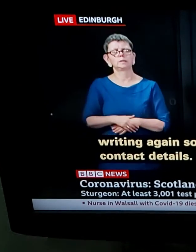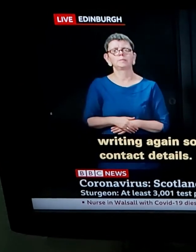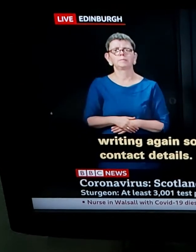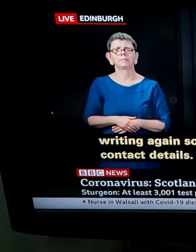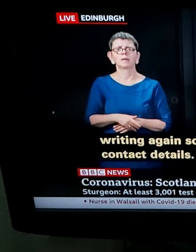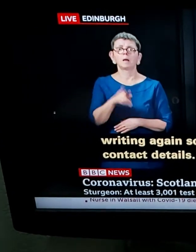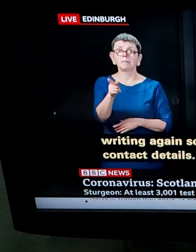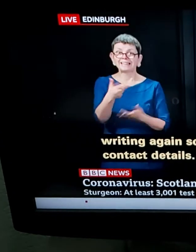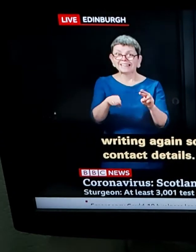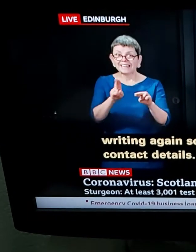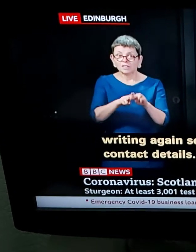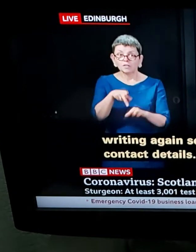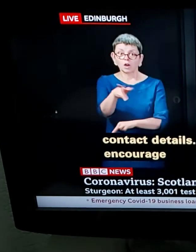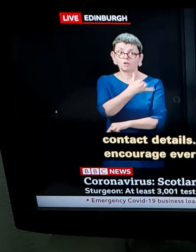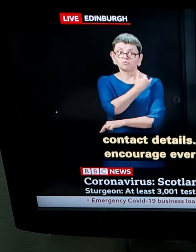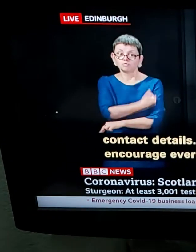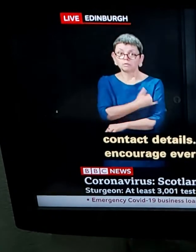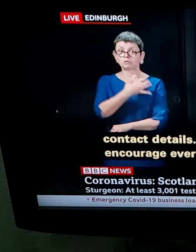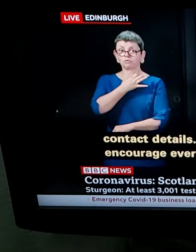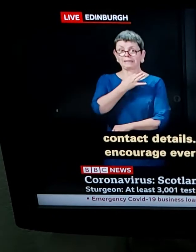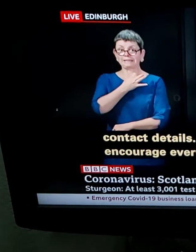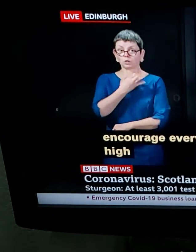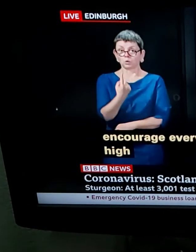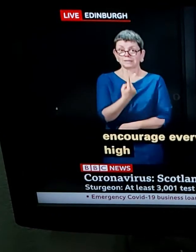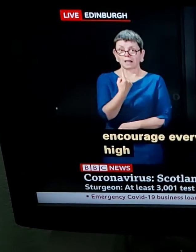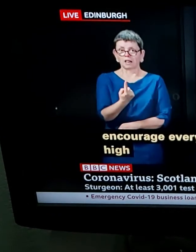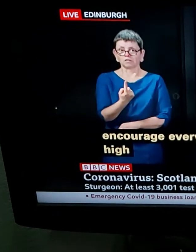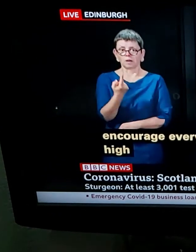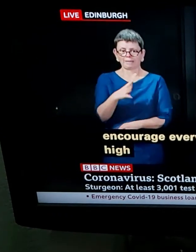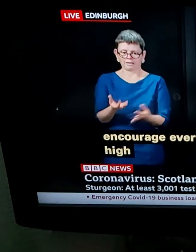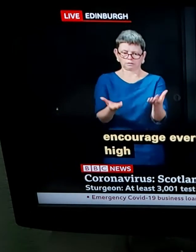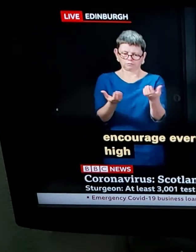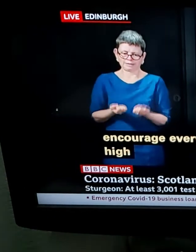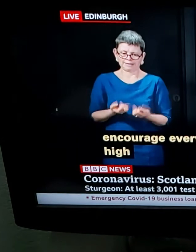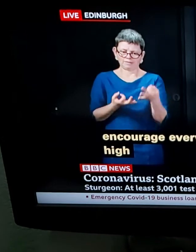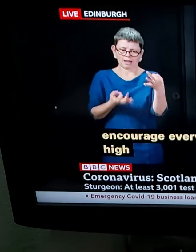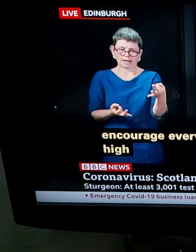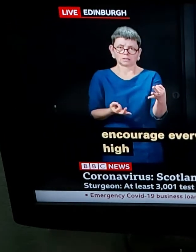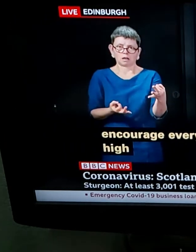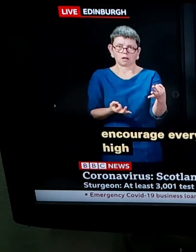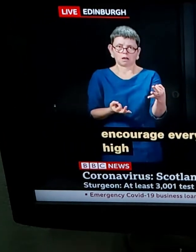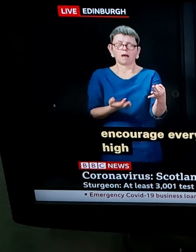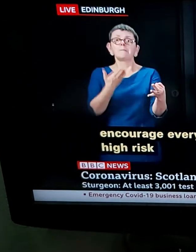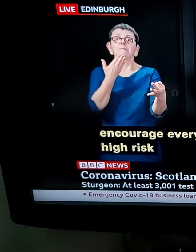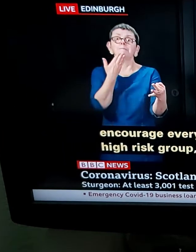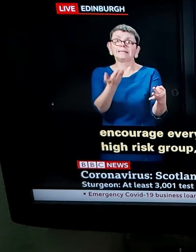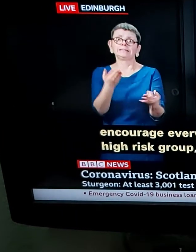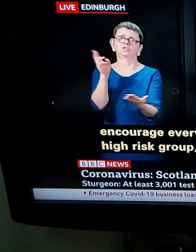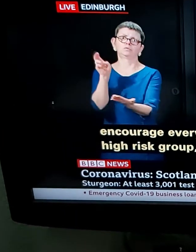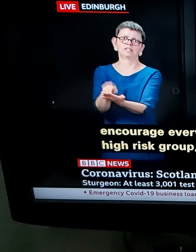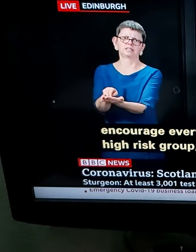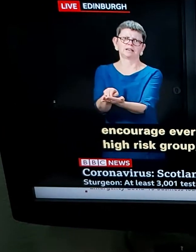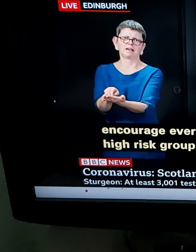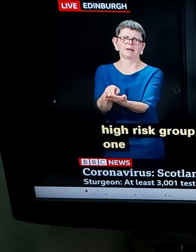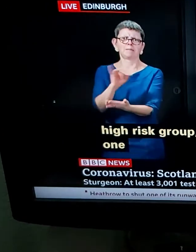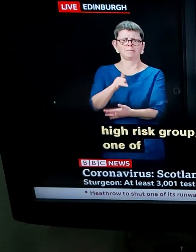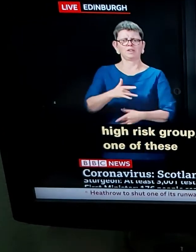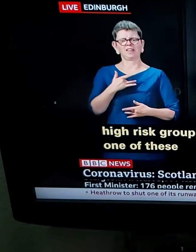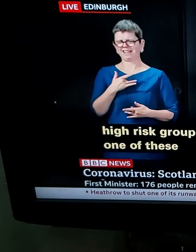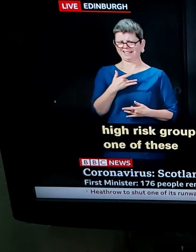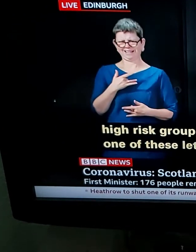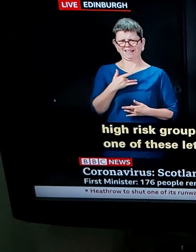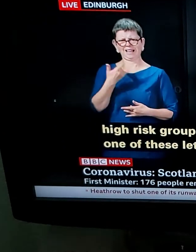is in this high risk group who has received or will receive one of these letters to register. You might not feel you need